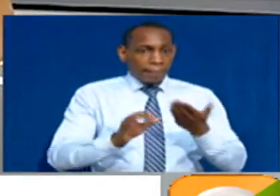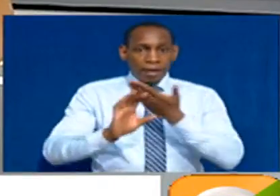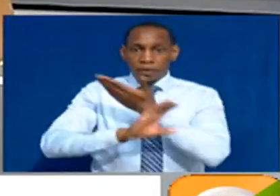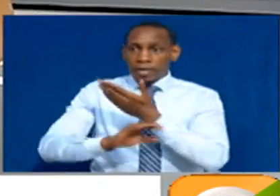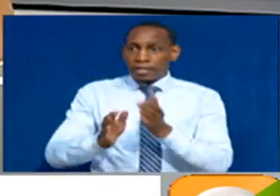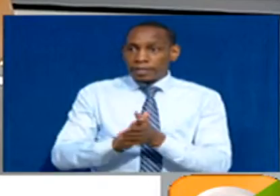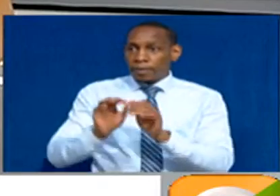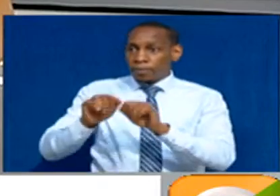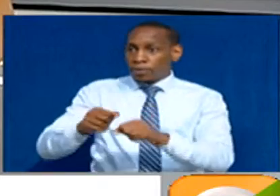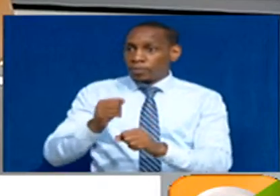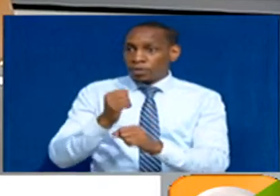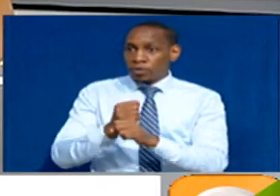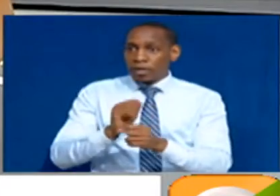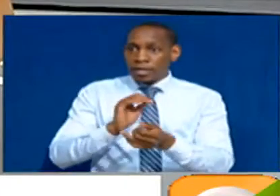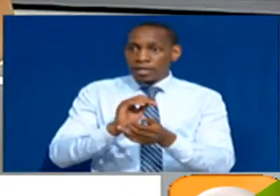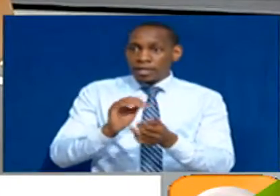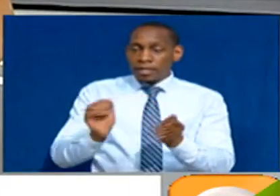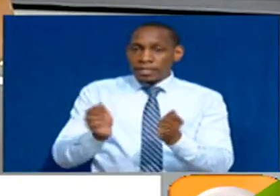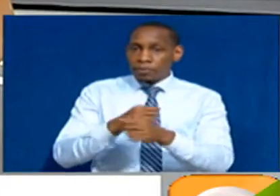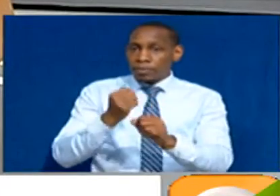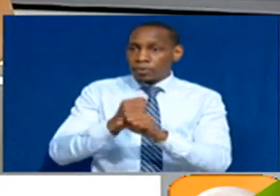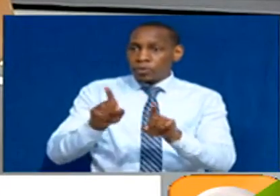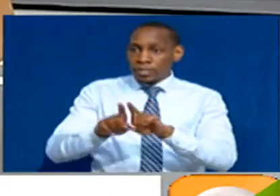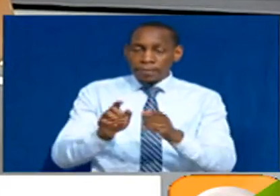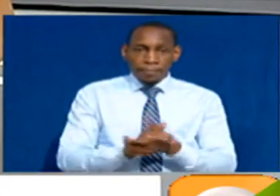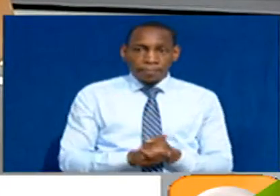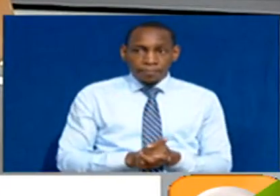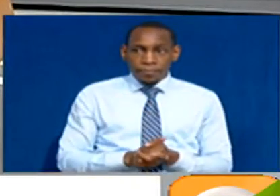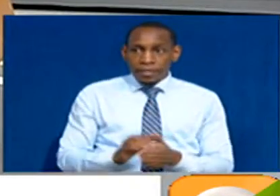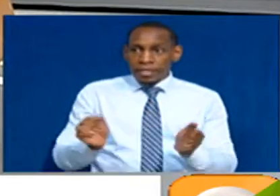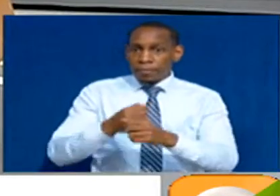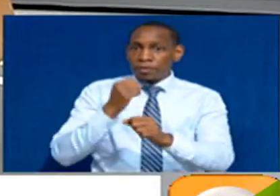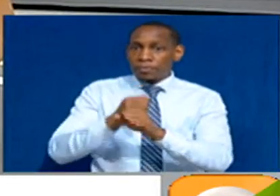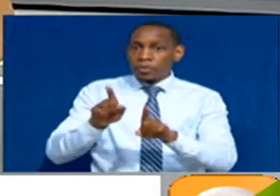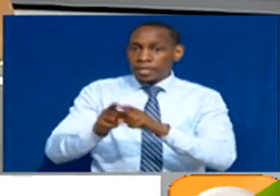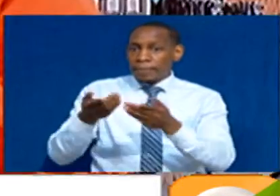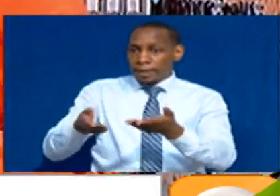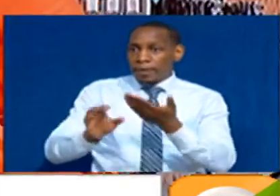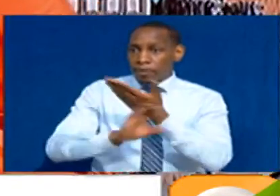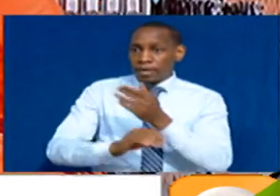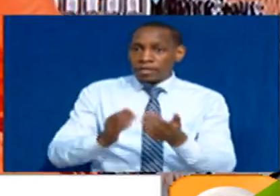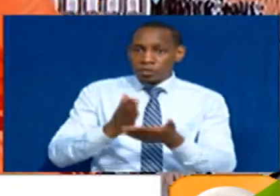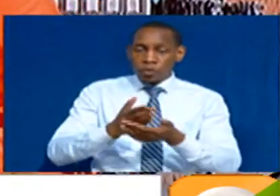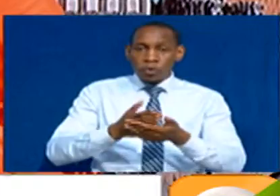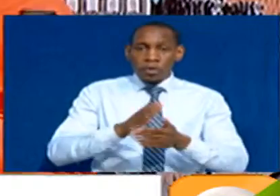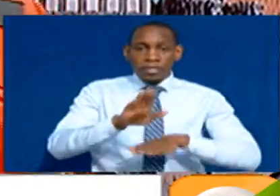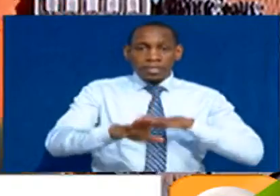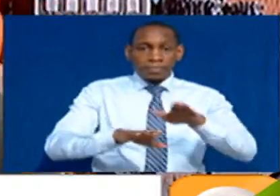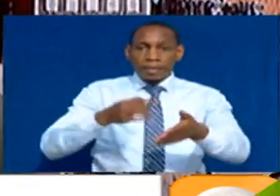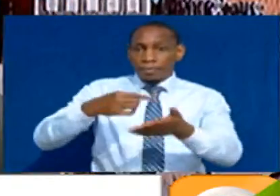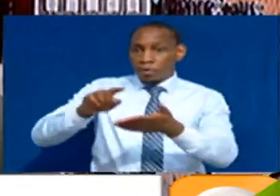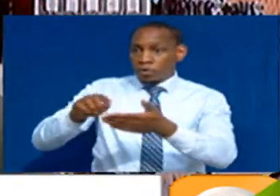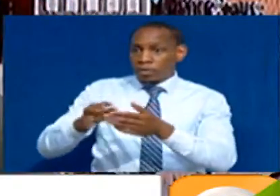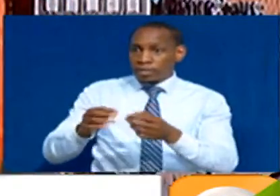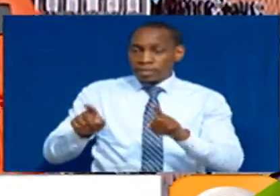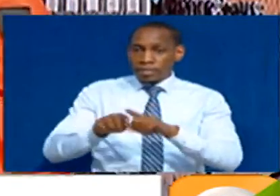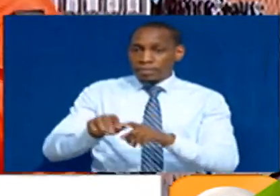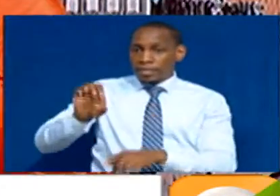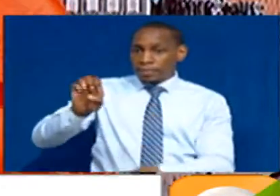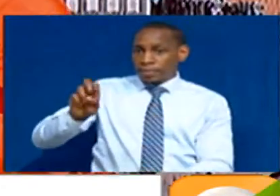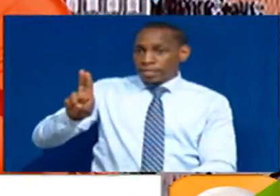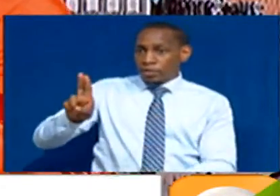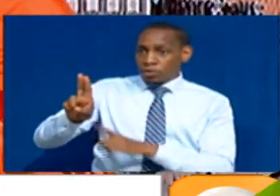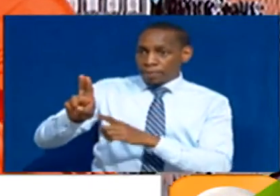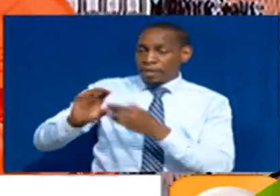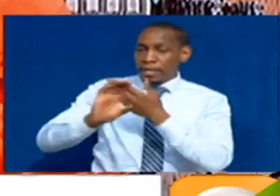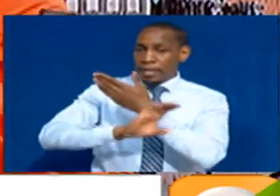country, you can do that. You know, there's no way you can do that. There's no way you can do that in this country. So we are taking the right steps. If you look at the EU,